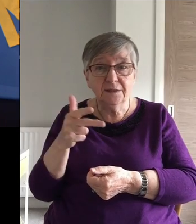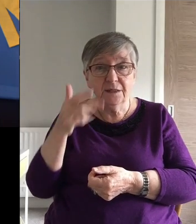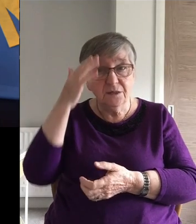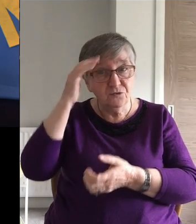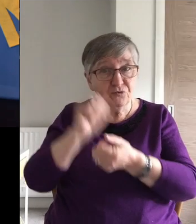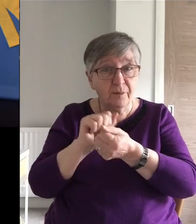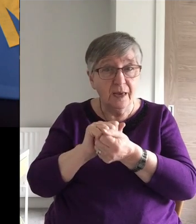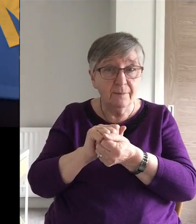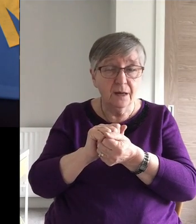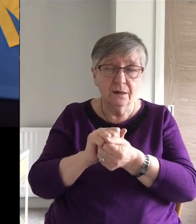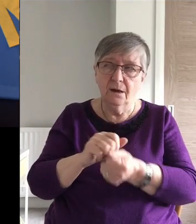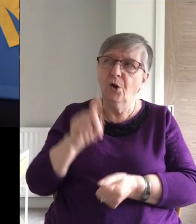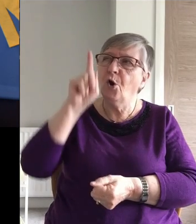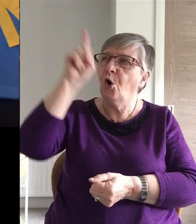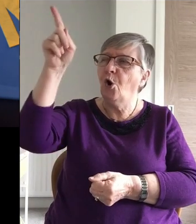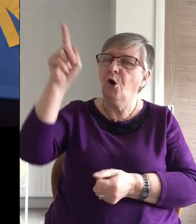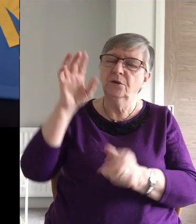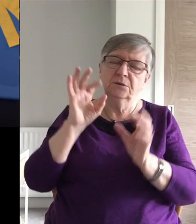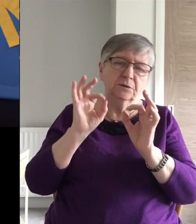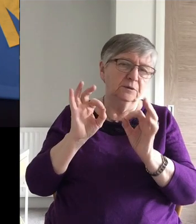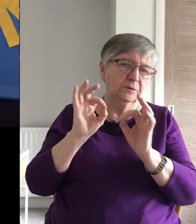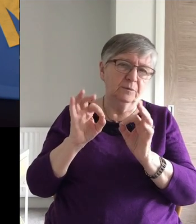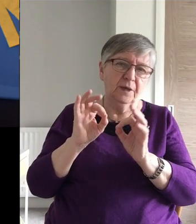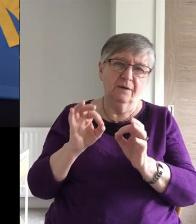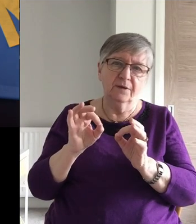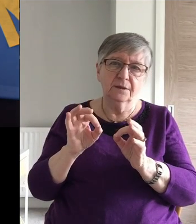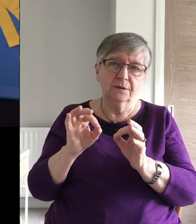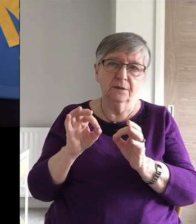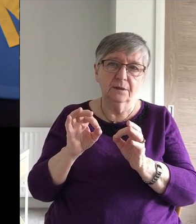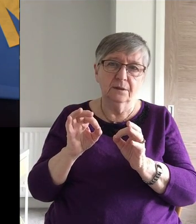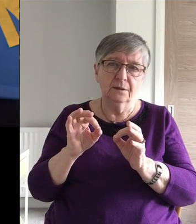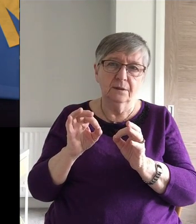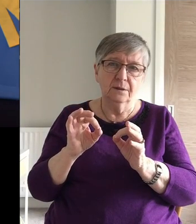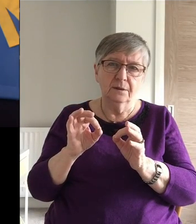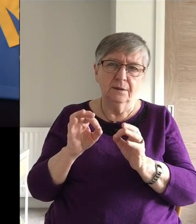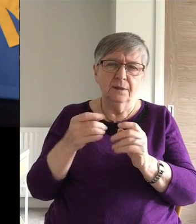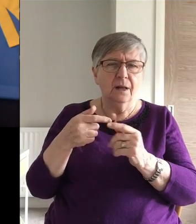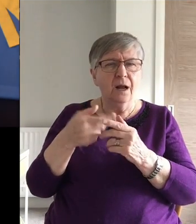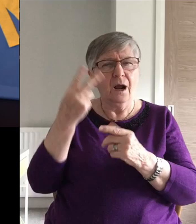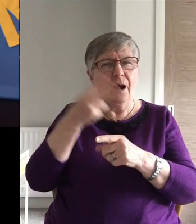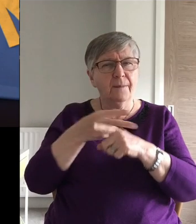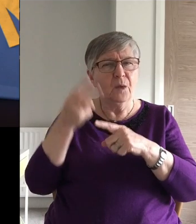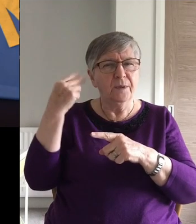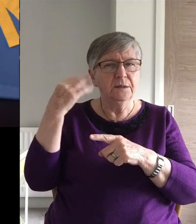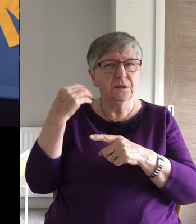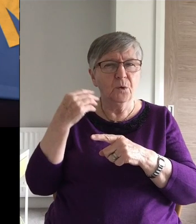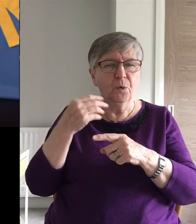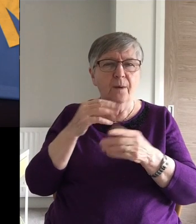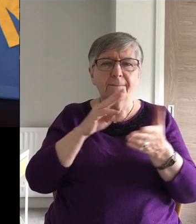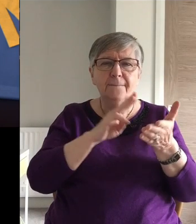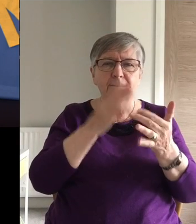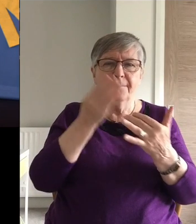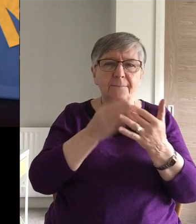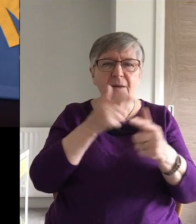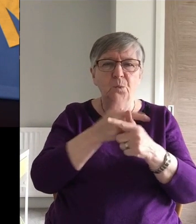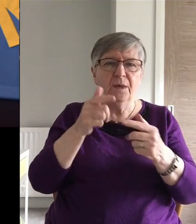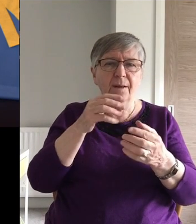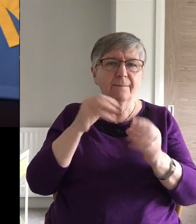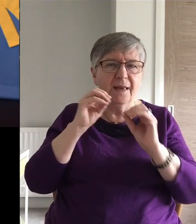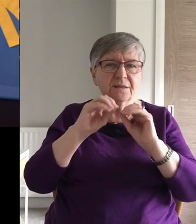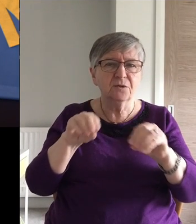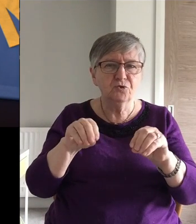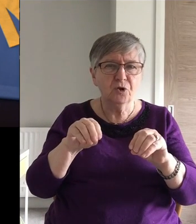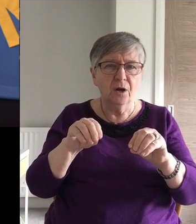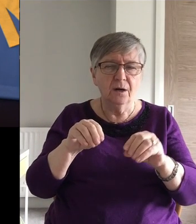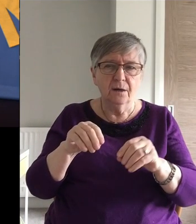a reminder of how good God is. And I put a quote a couple of weeks ago in at the end of the Midweek Messenger exactly